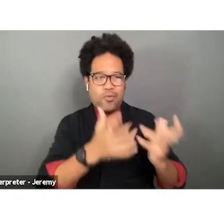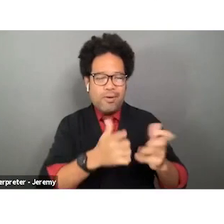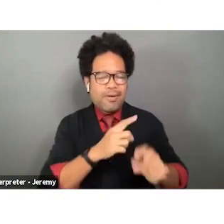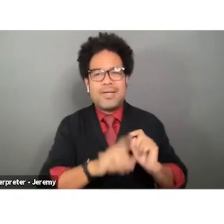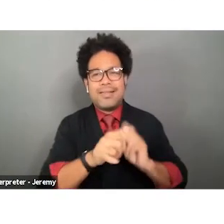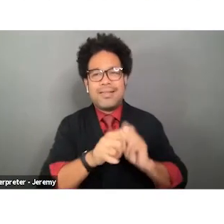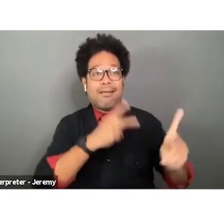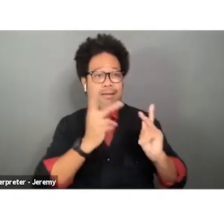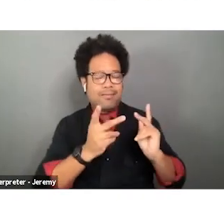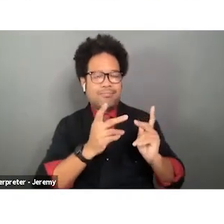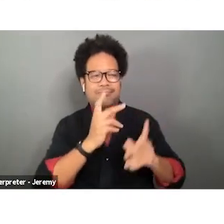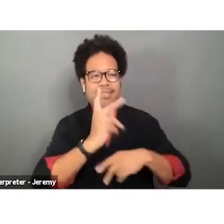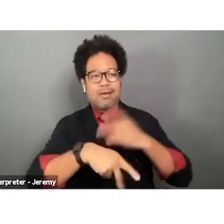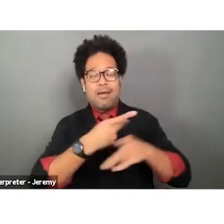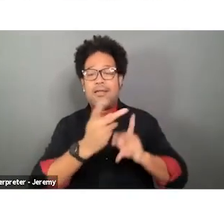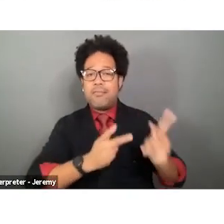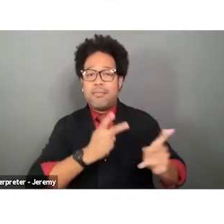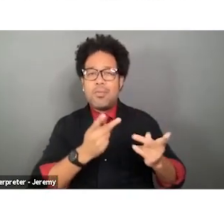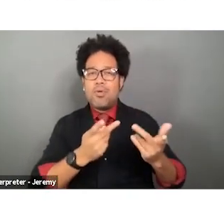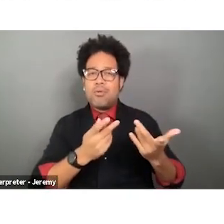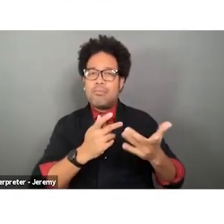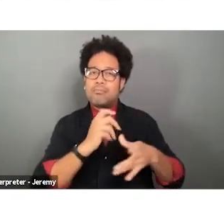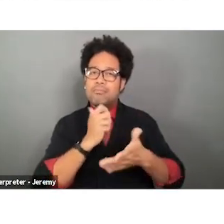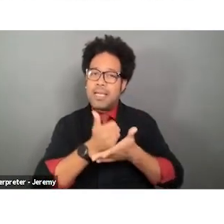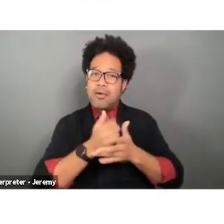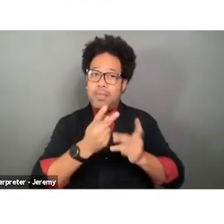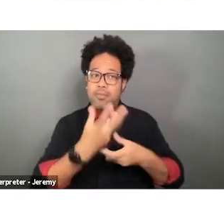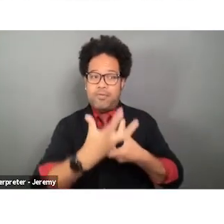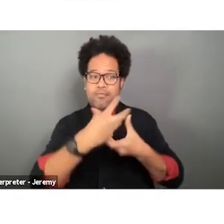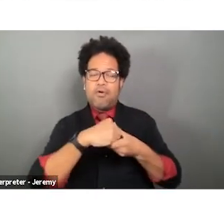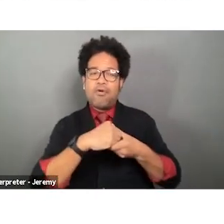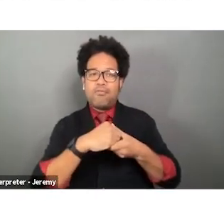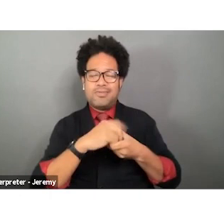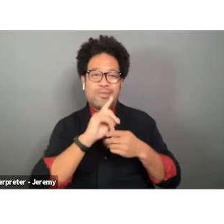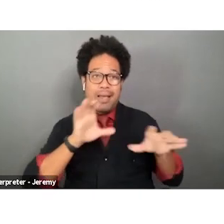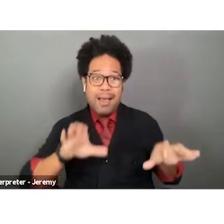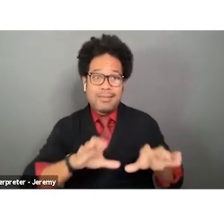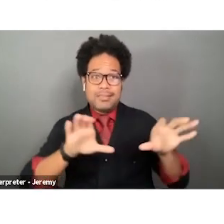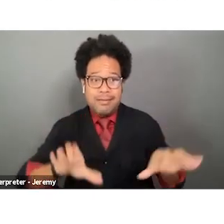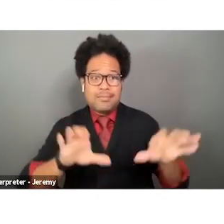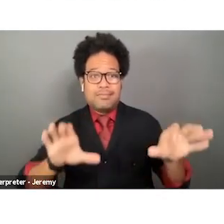ones who are able to build the capacity, get people involved, and just action, action, action.